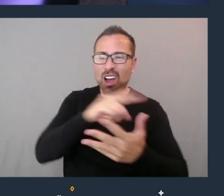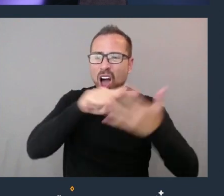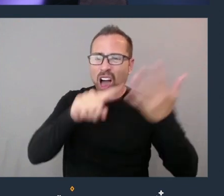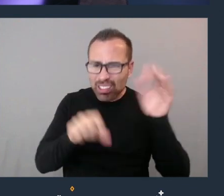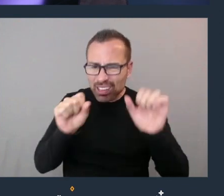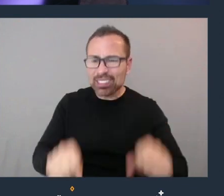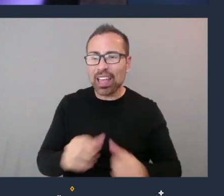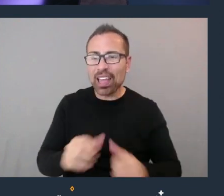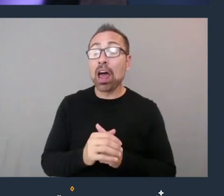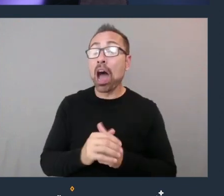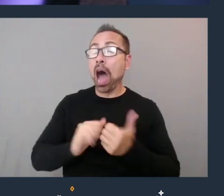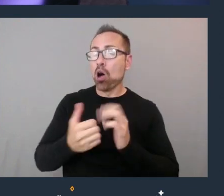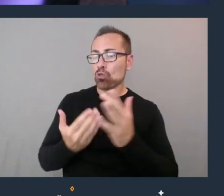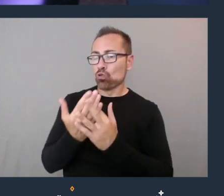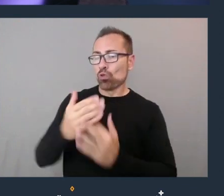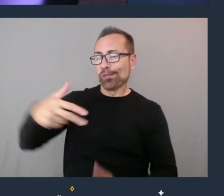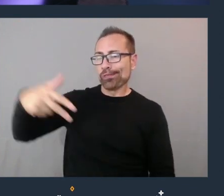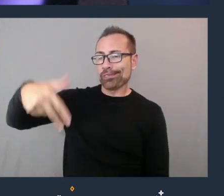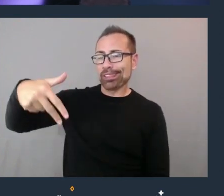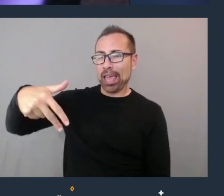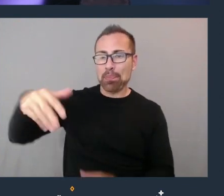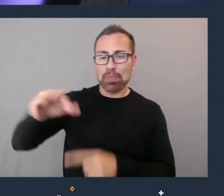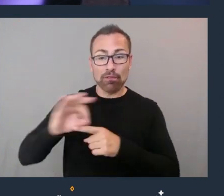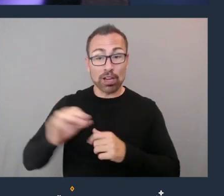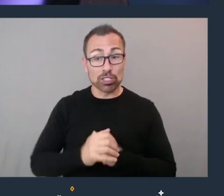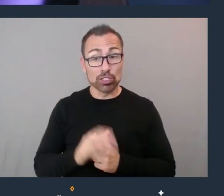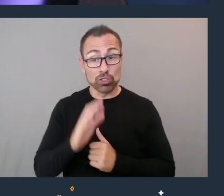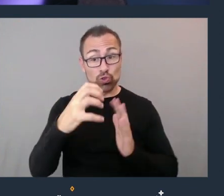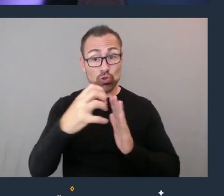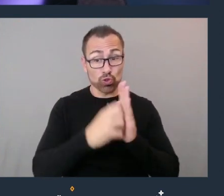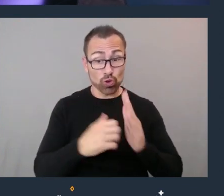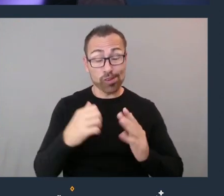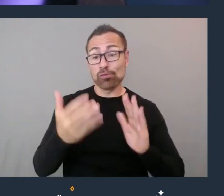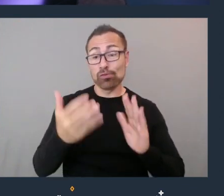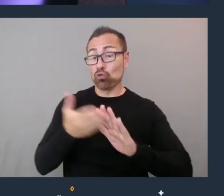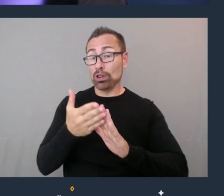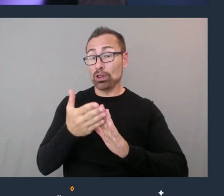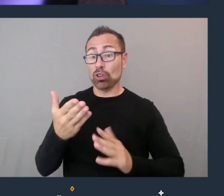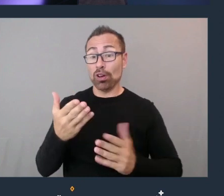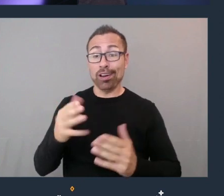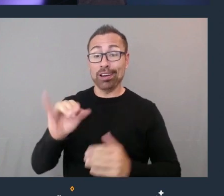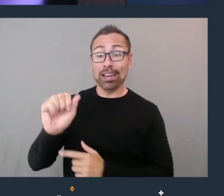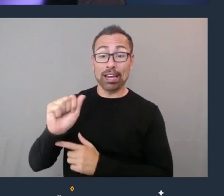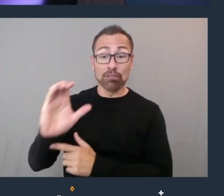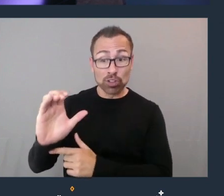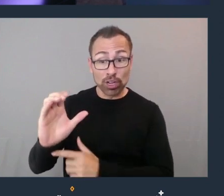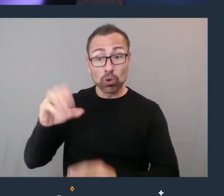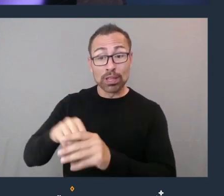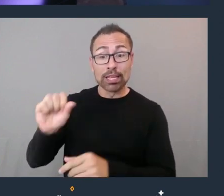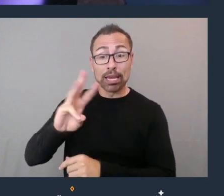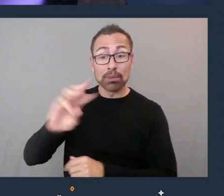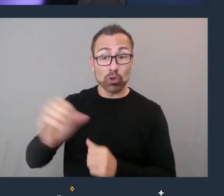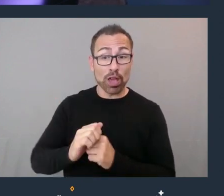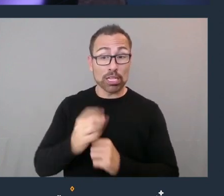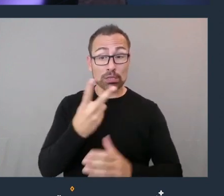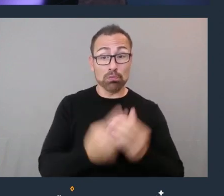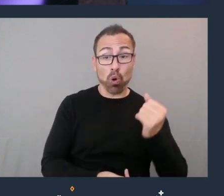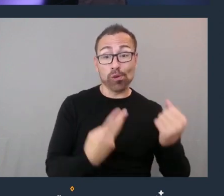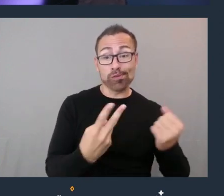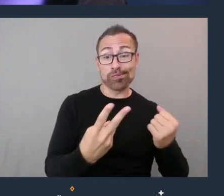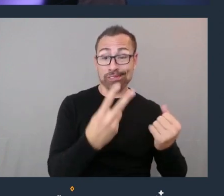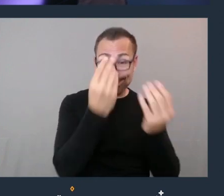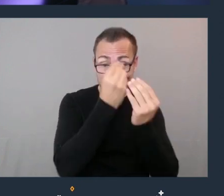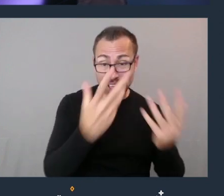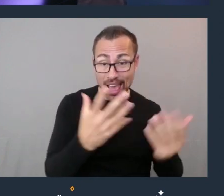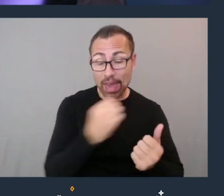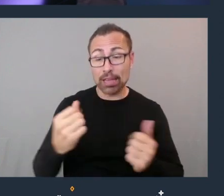on infrastructure fully managed by AWS, both the data and the compute, which eliminates the need to create and store derivative copies of that data